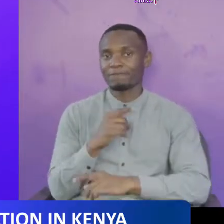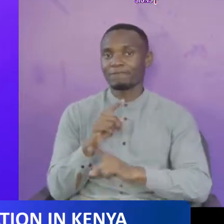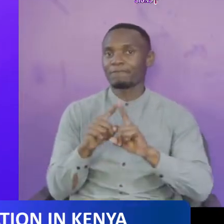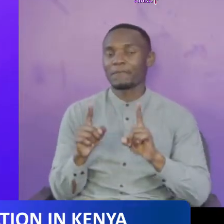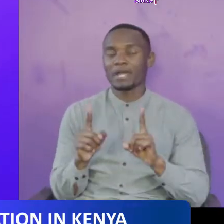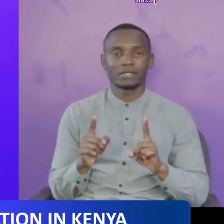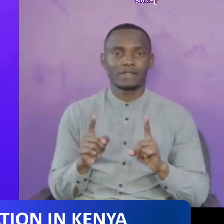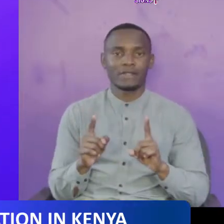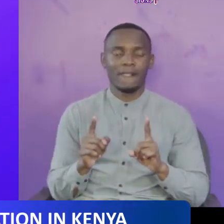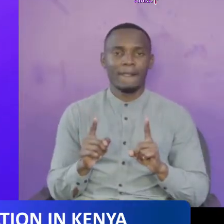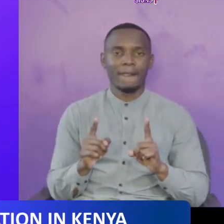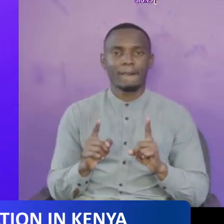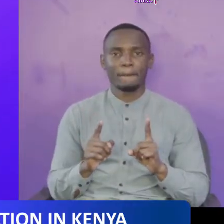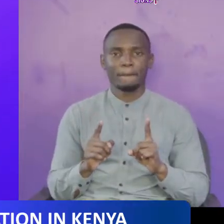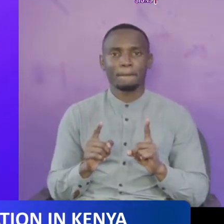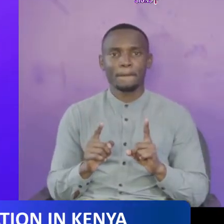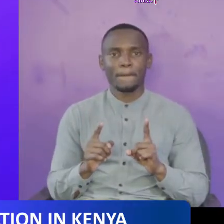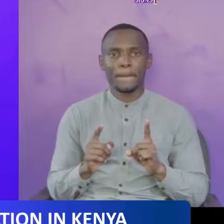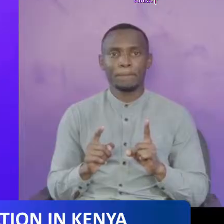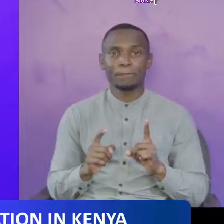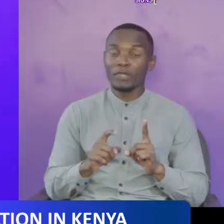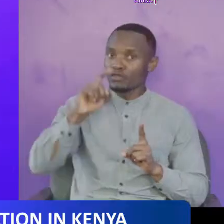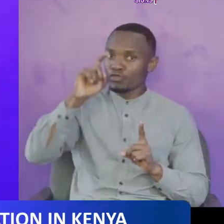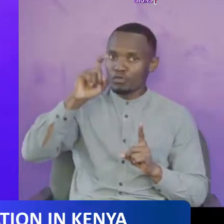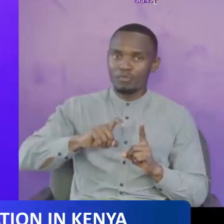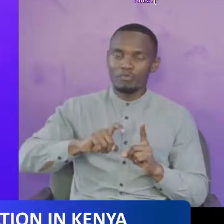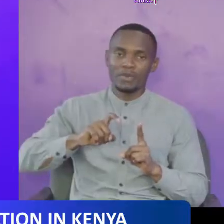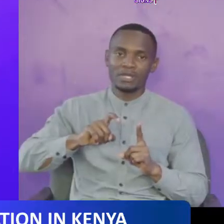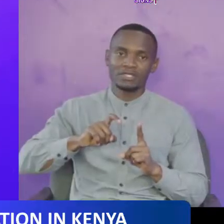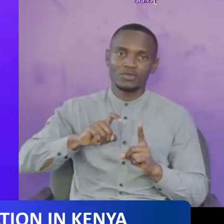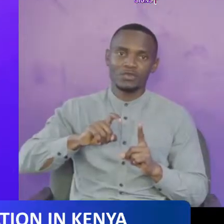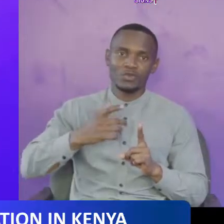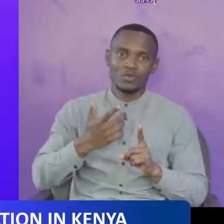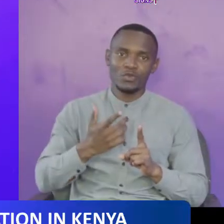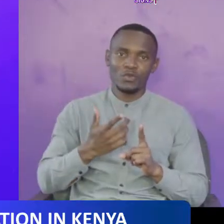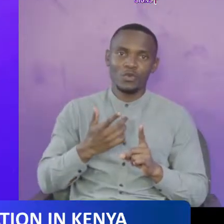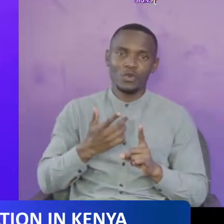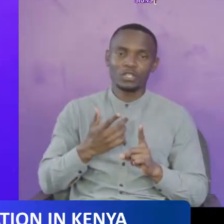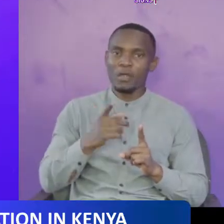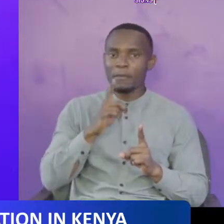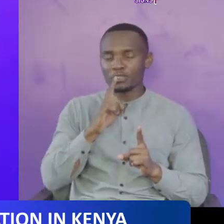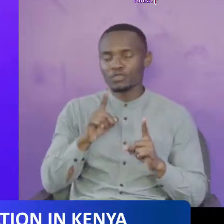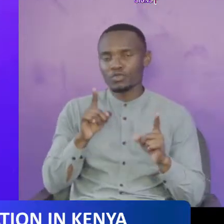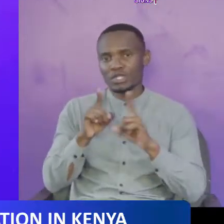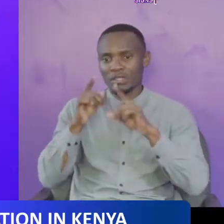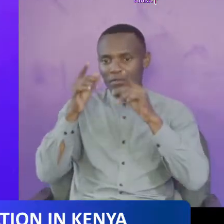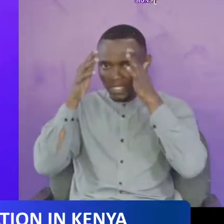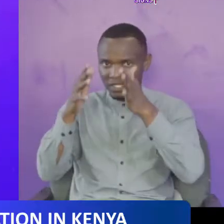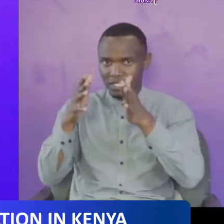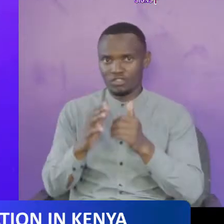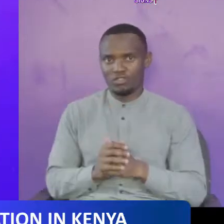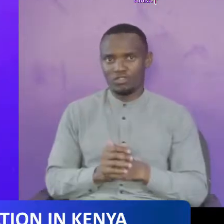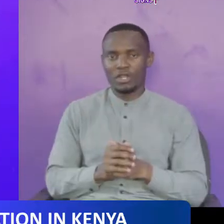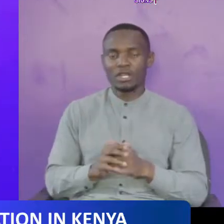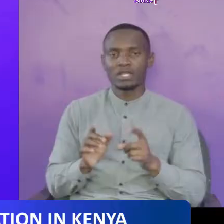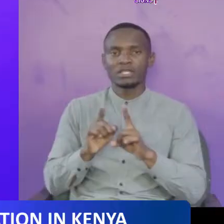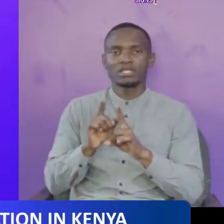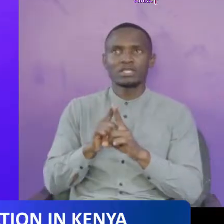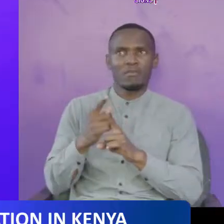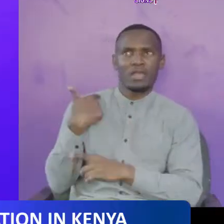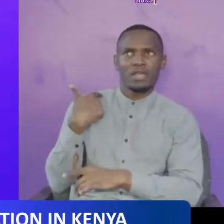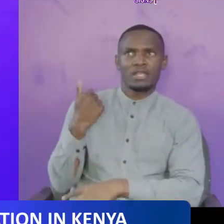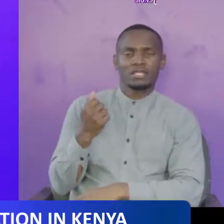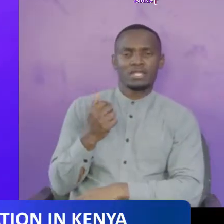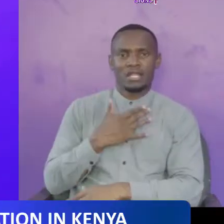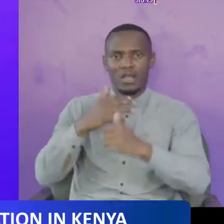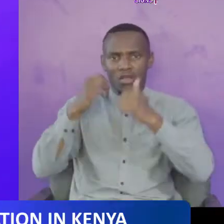that you have to be intentional. And so we are being intentional about it. In fact, the other day our students won an